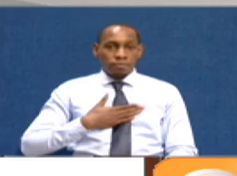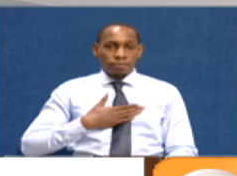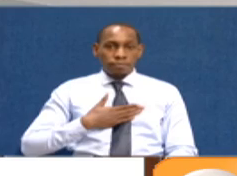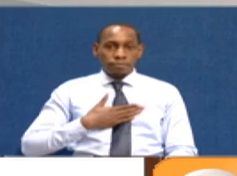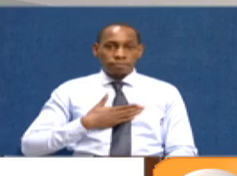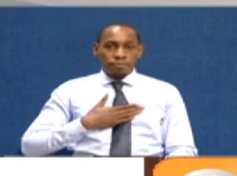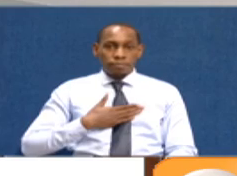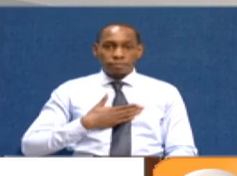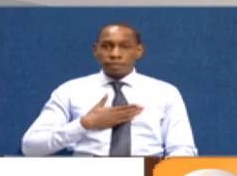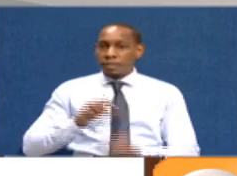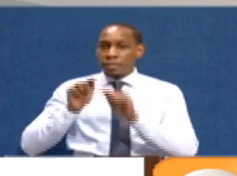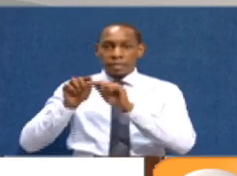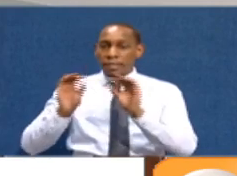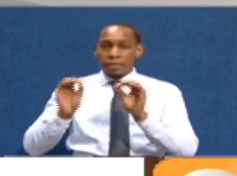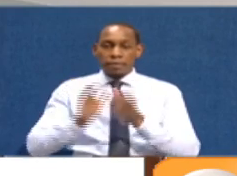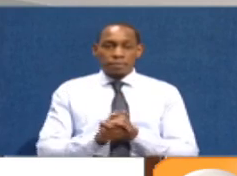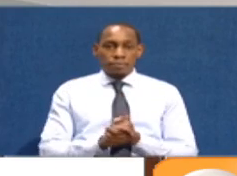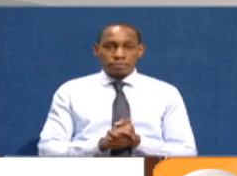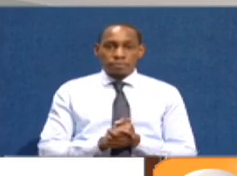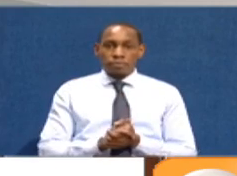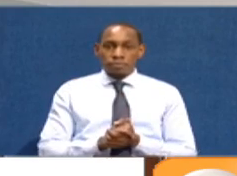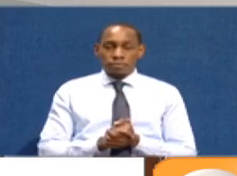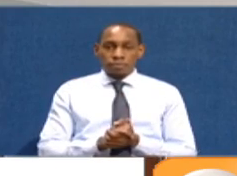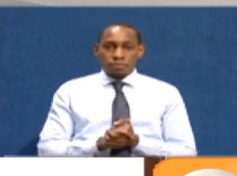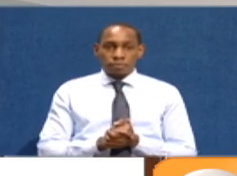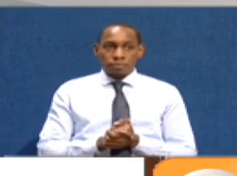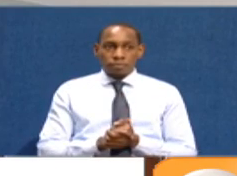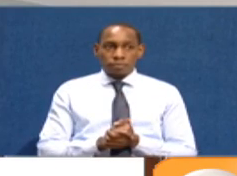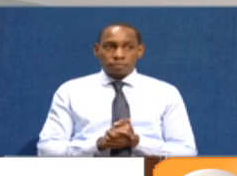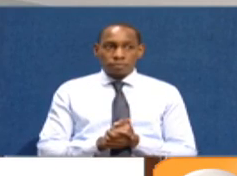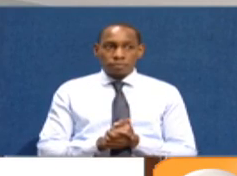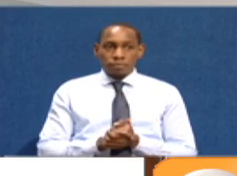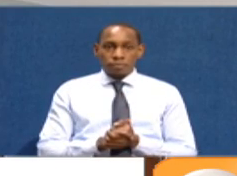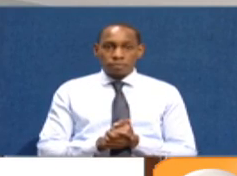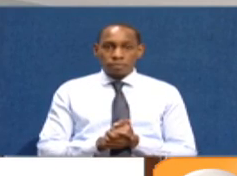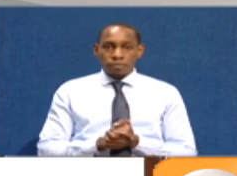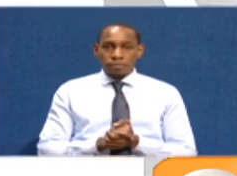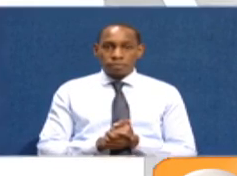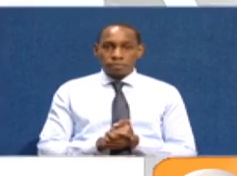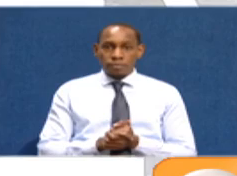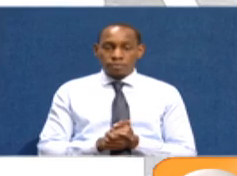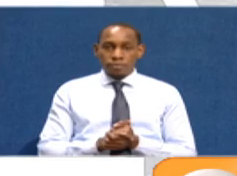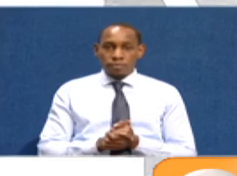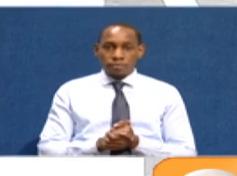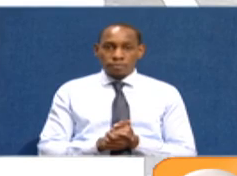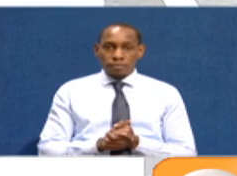tea. Yeah. So they bond. Yeah. Yeah. She likes tea bags, or she likes the leaves?